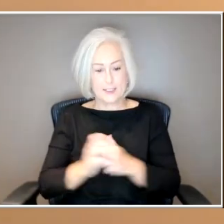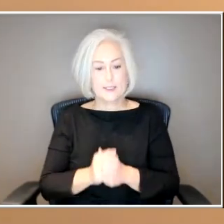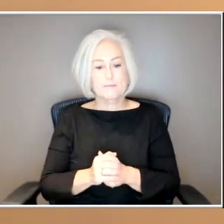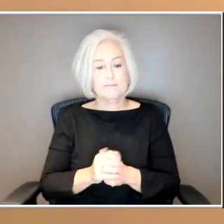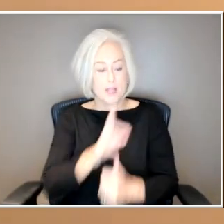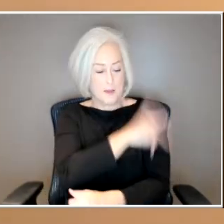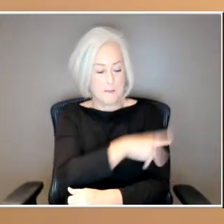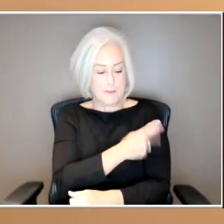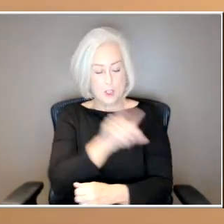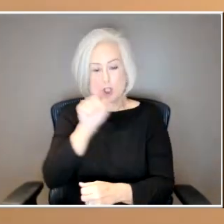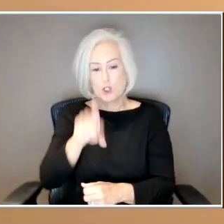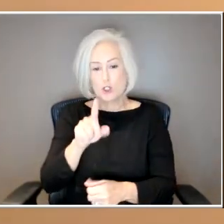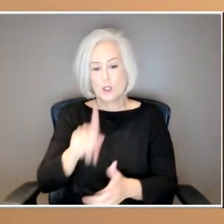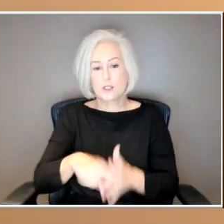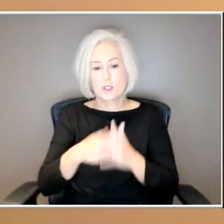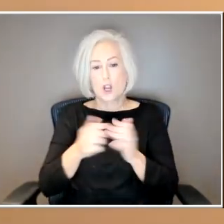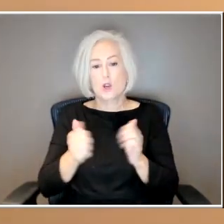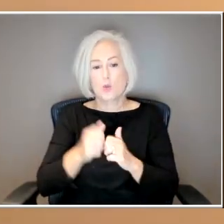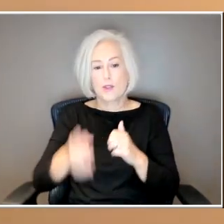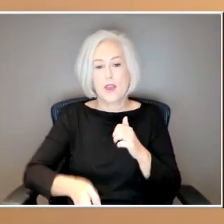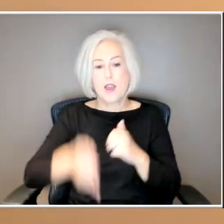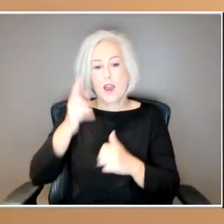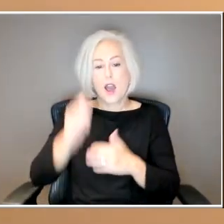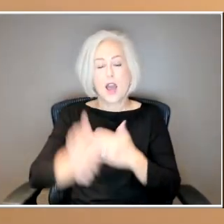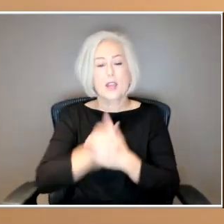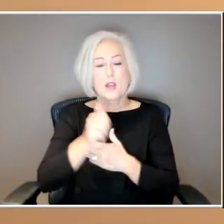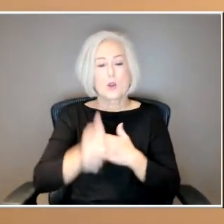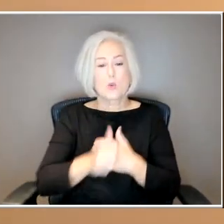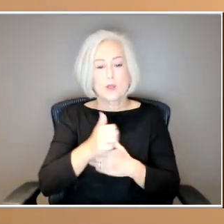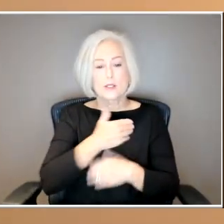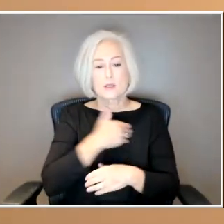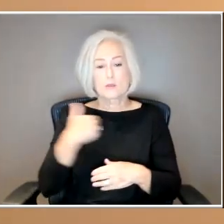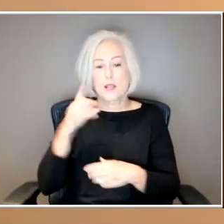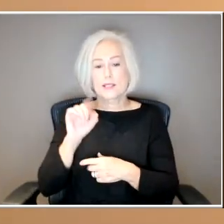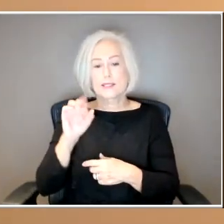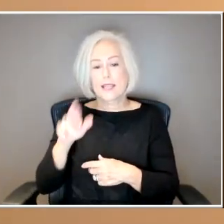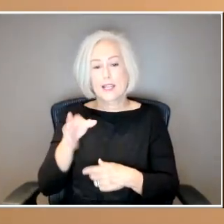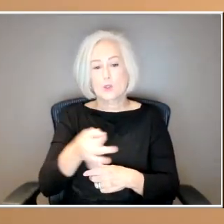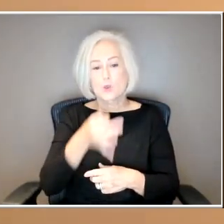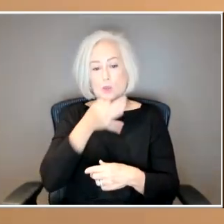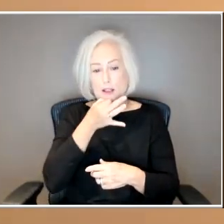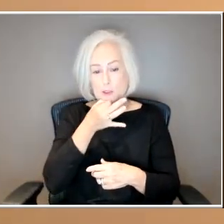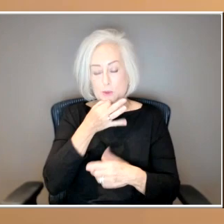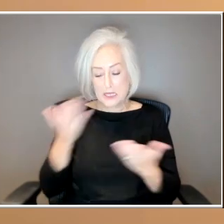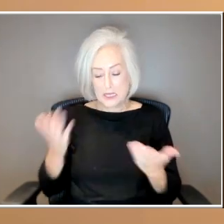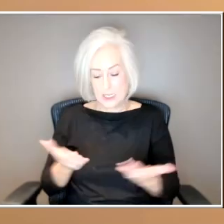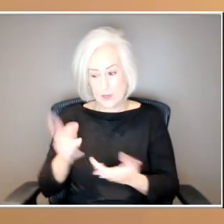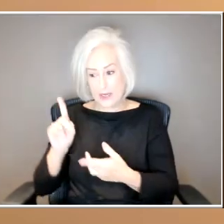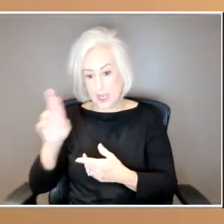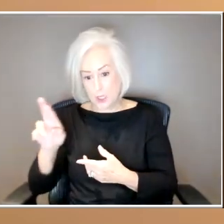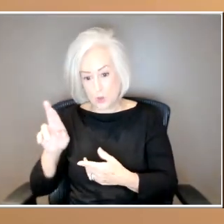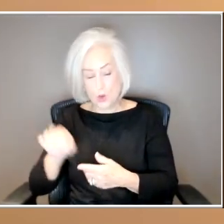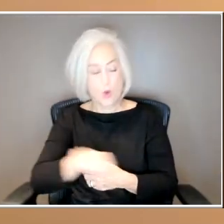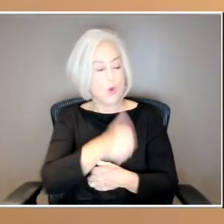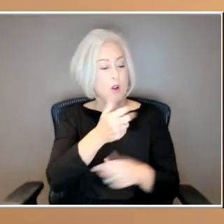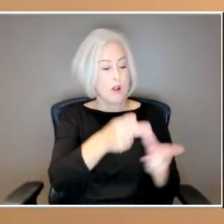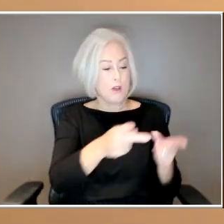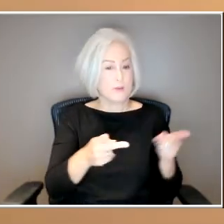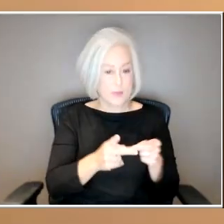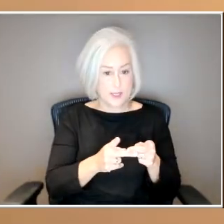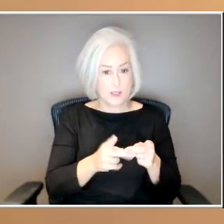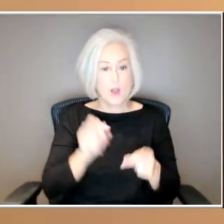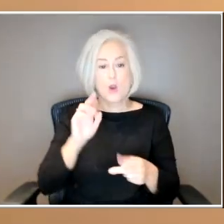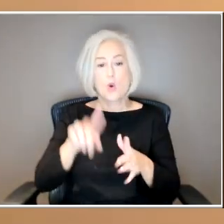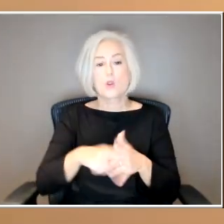a high-risk breast cancer expert, such as we have here at KU or other centers, or start with a genetic